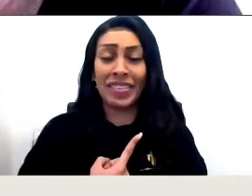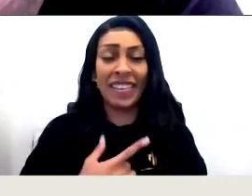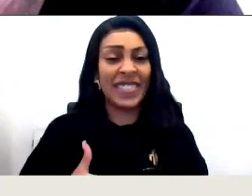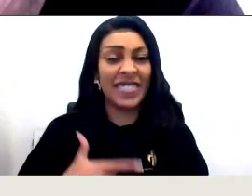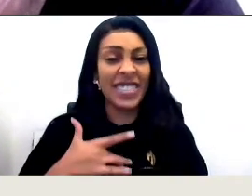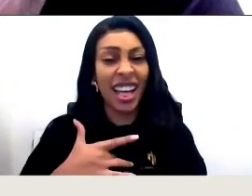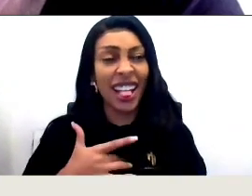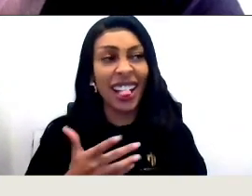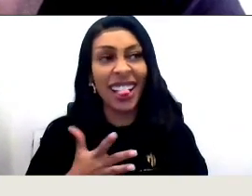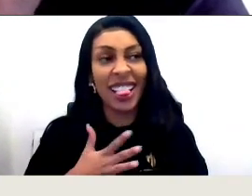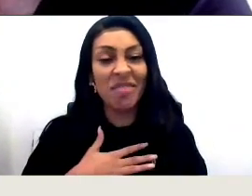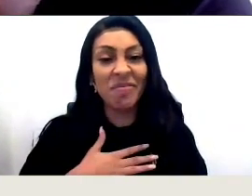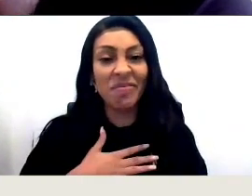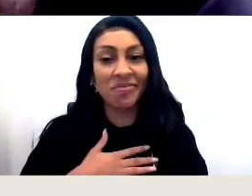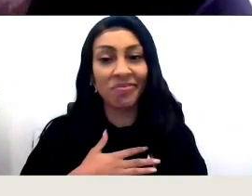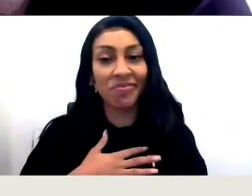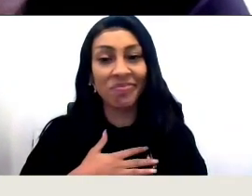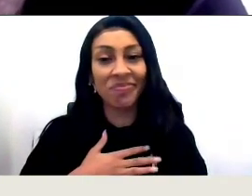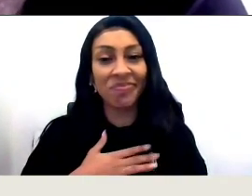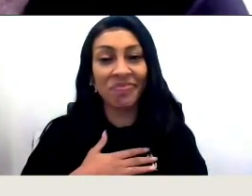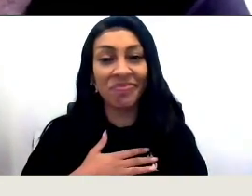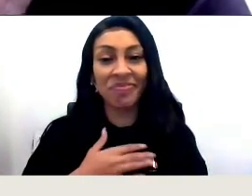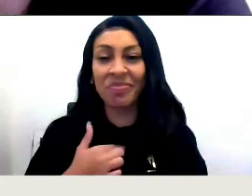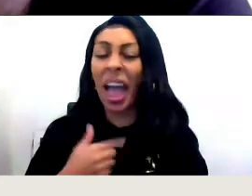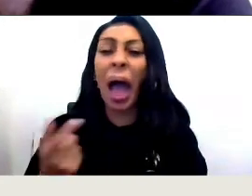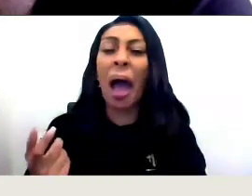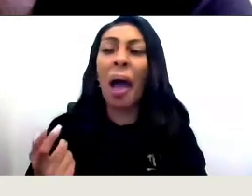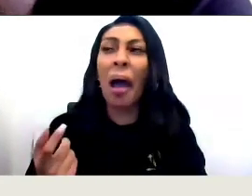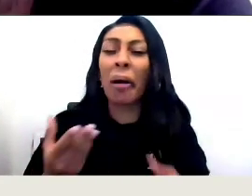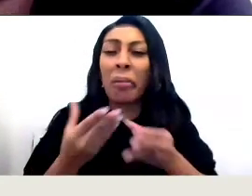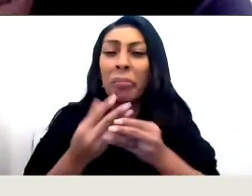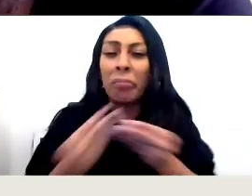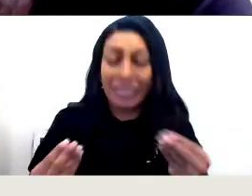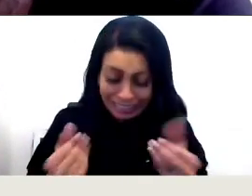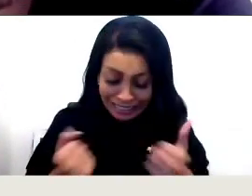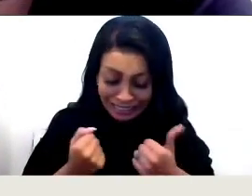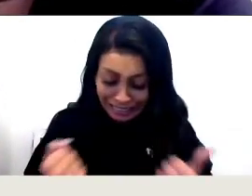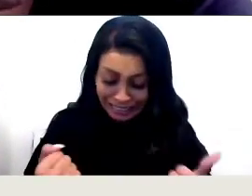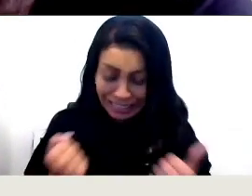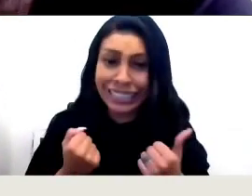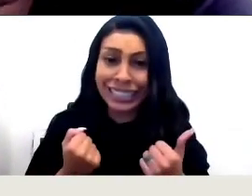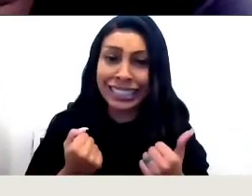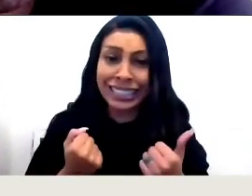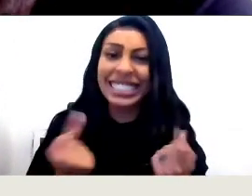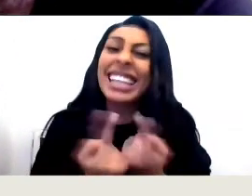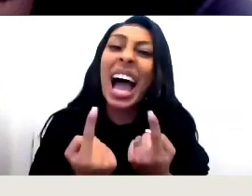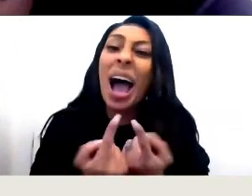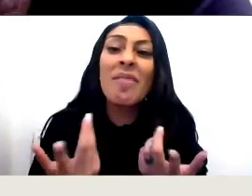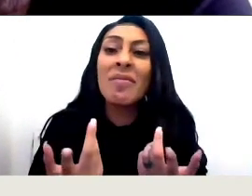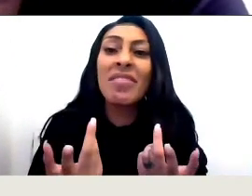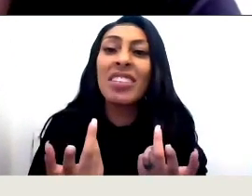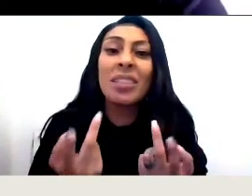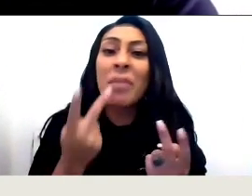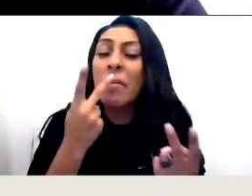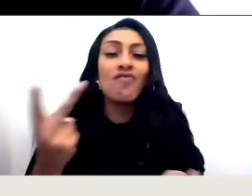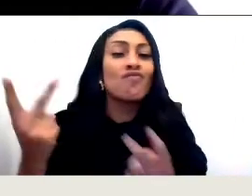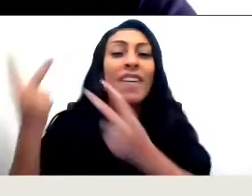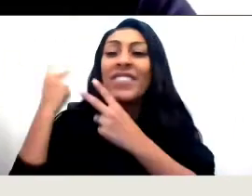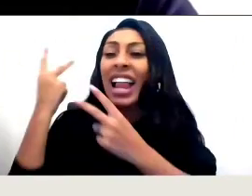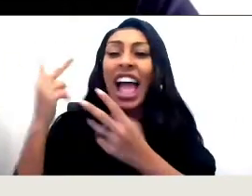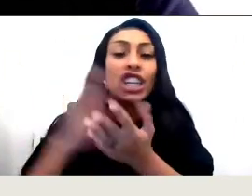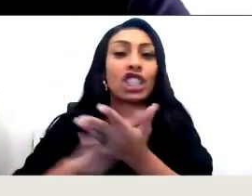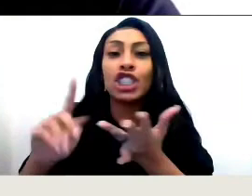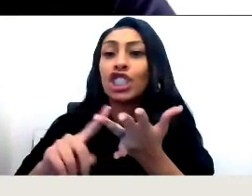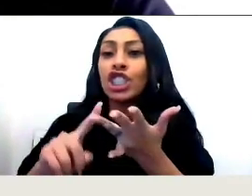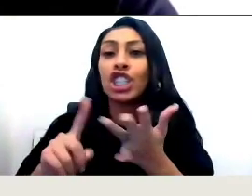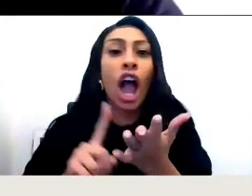felt that I was missing something when I was in LA. And maybe that's a reflection of the way Hollywood infuses the